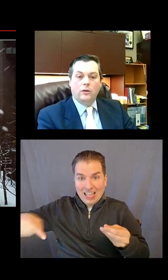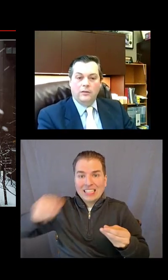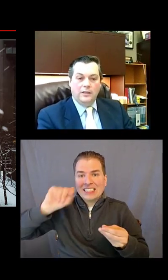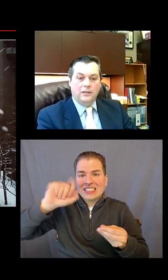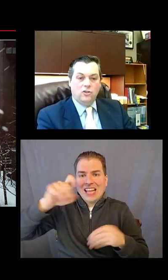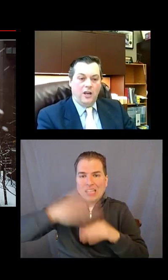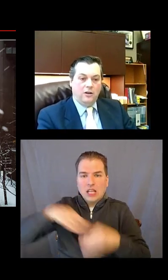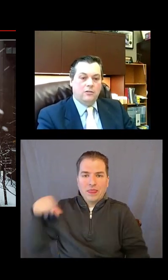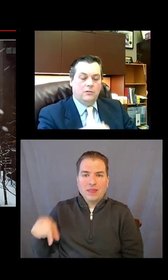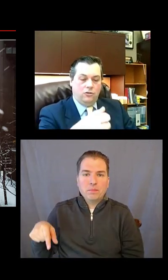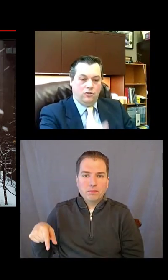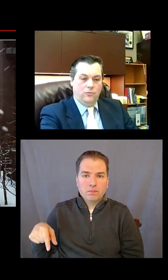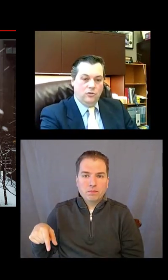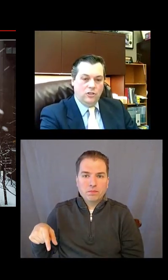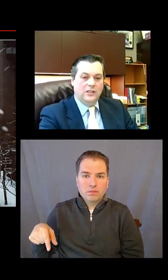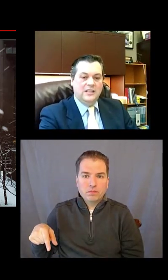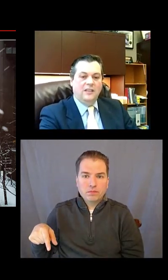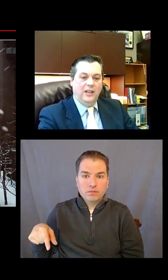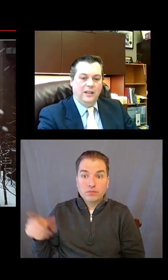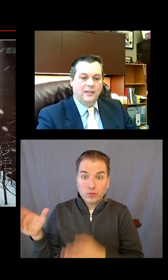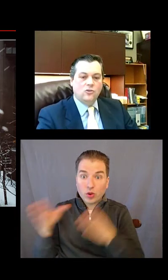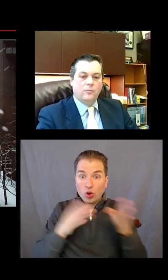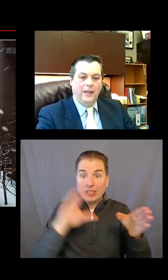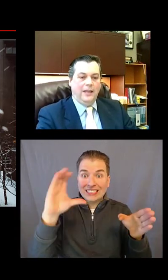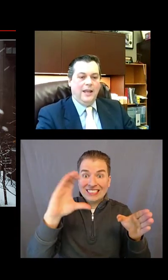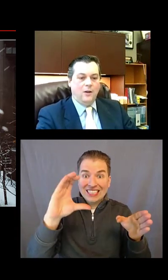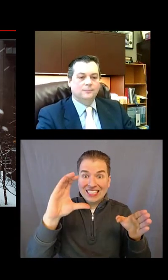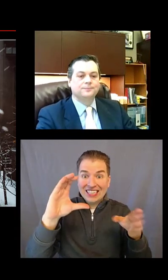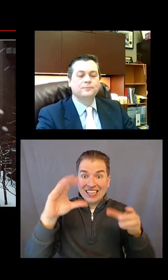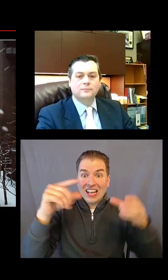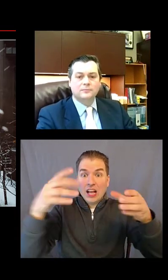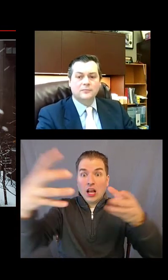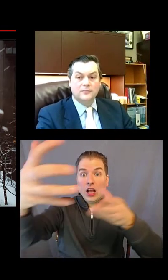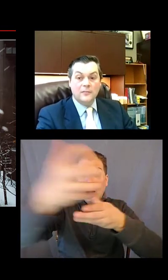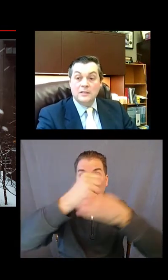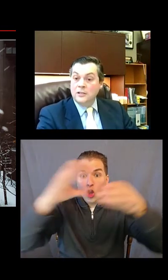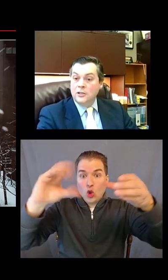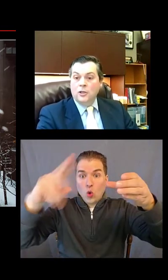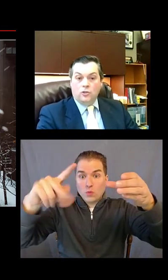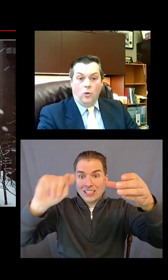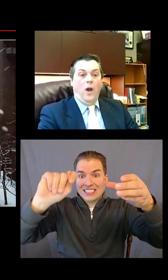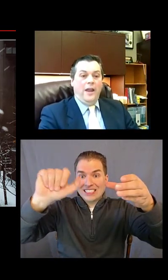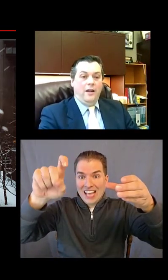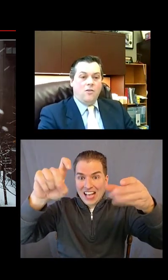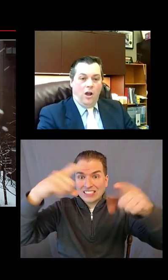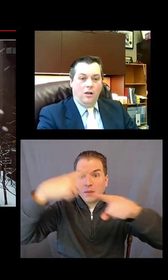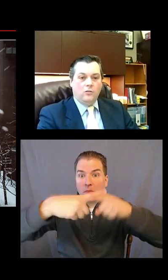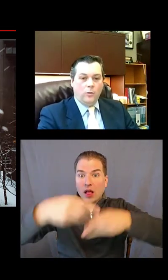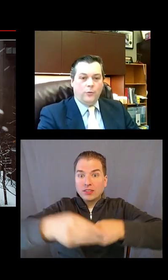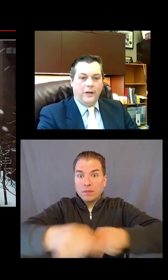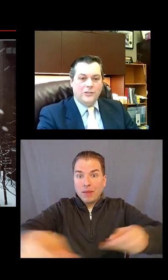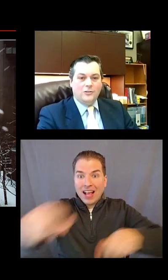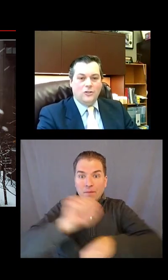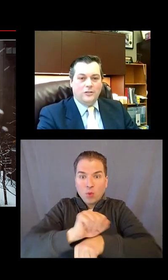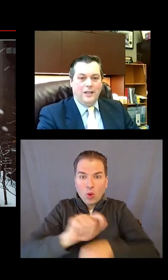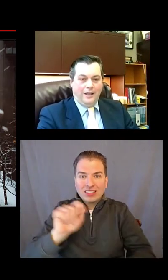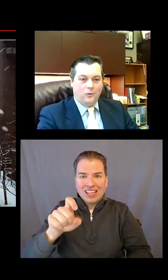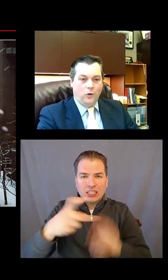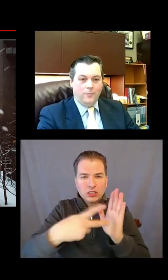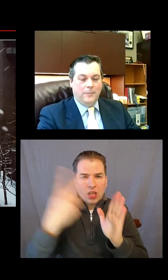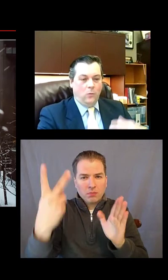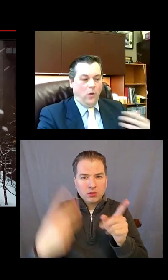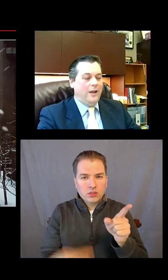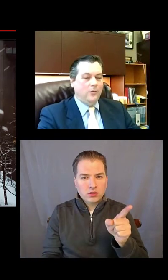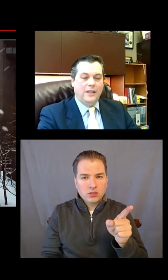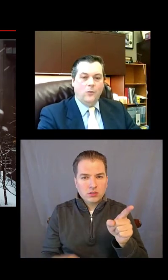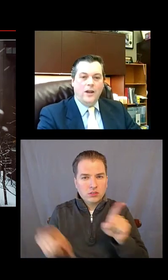employee or the share distribution, the dividend that you're paying out. So why aren't all corporations just S